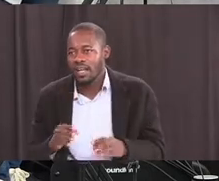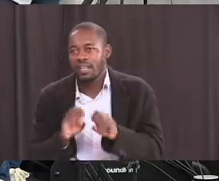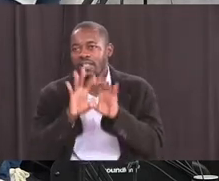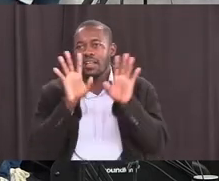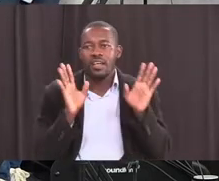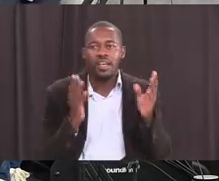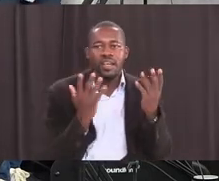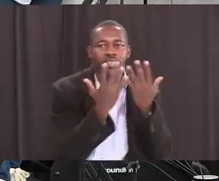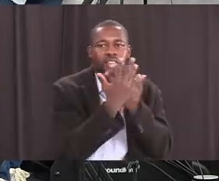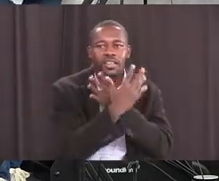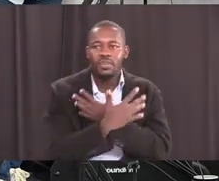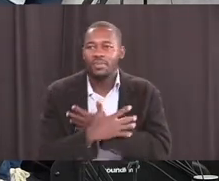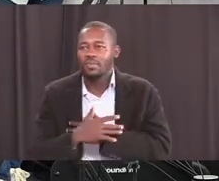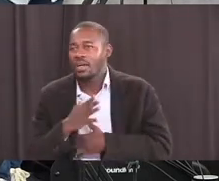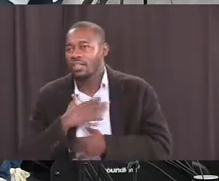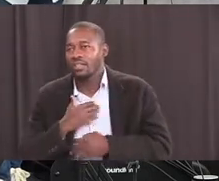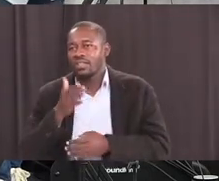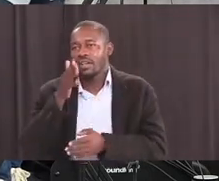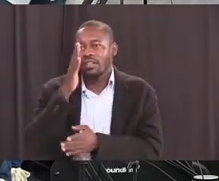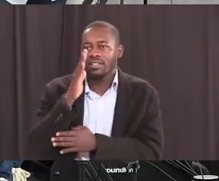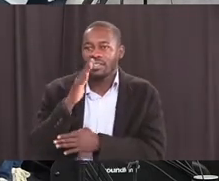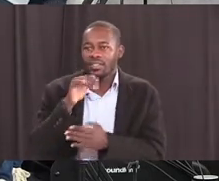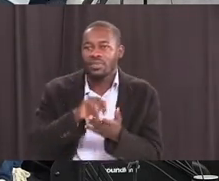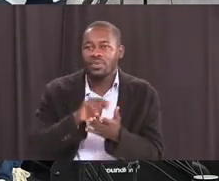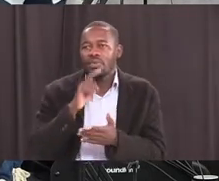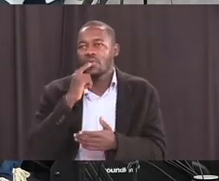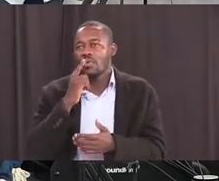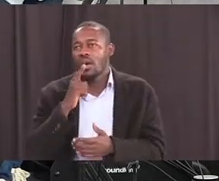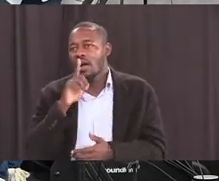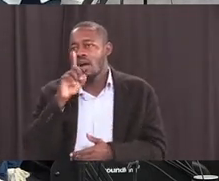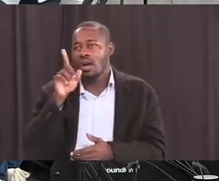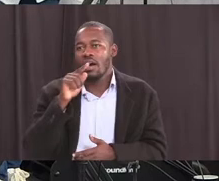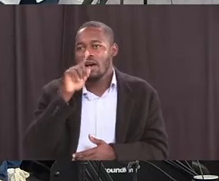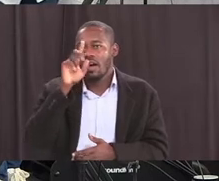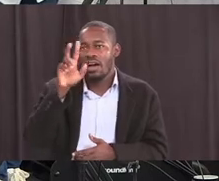the darkness, my God, that is who you